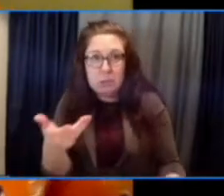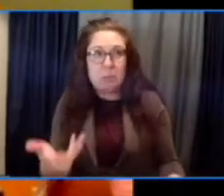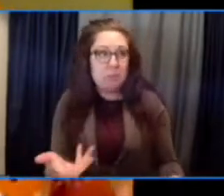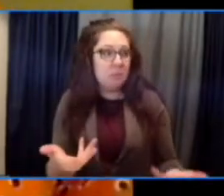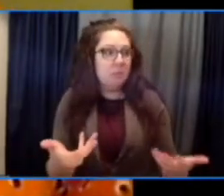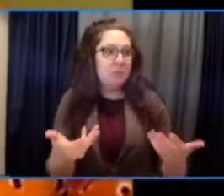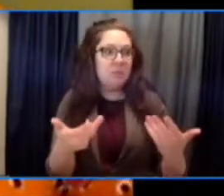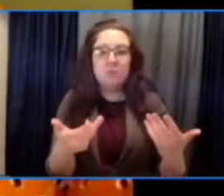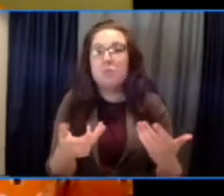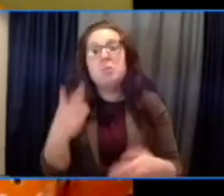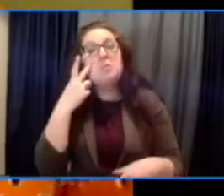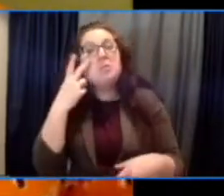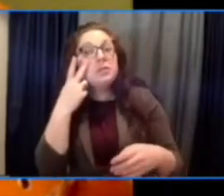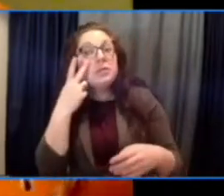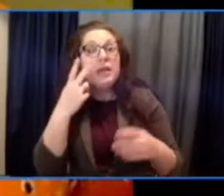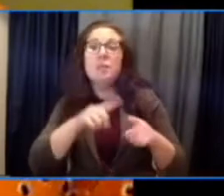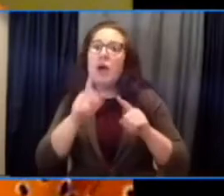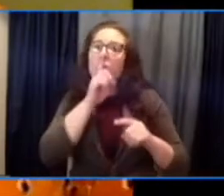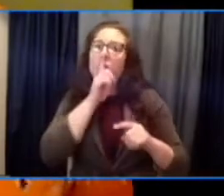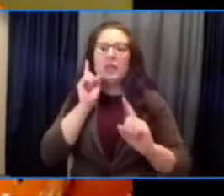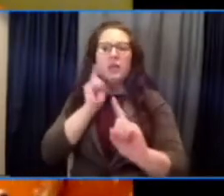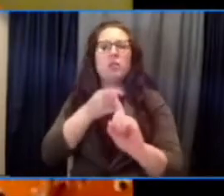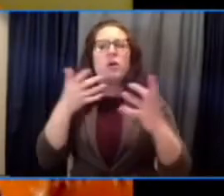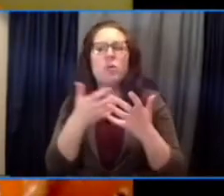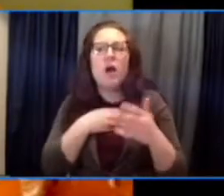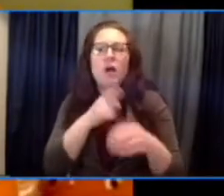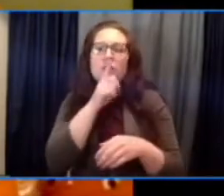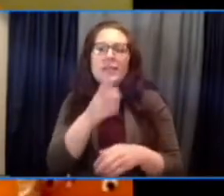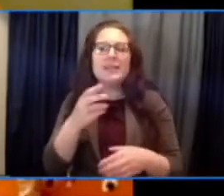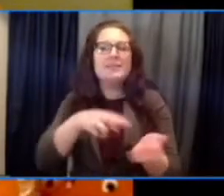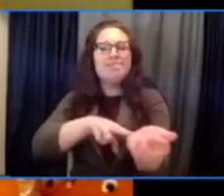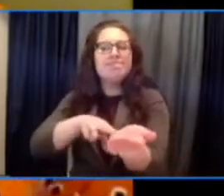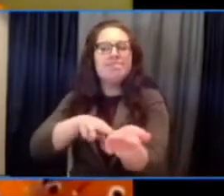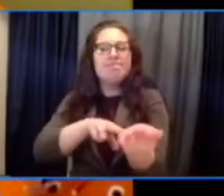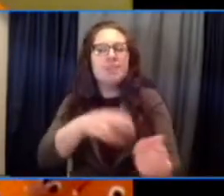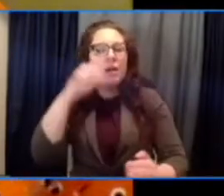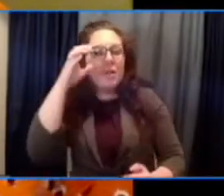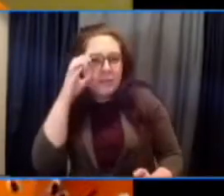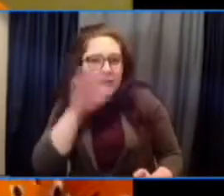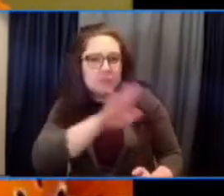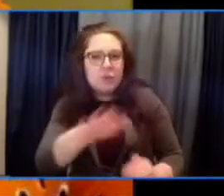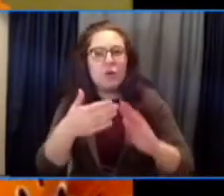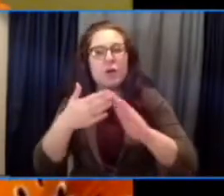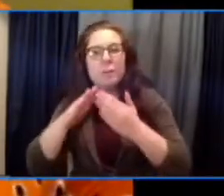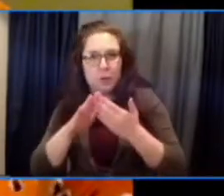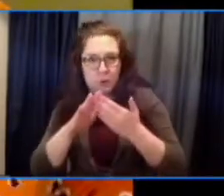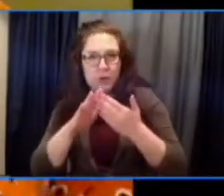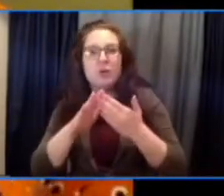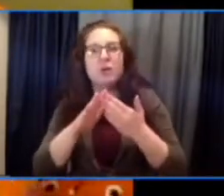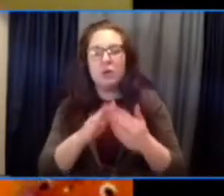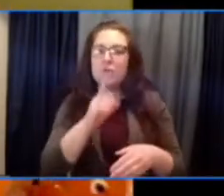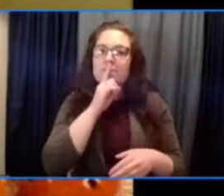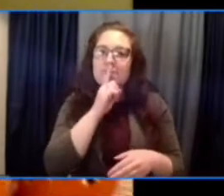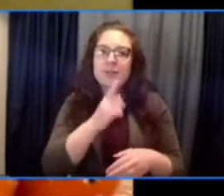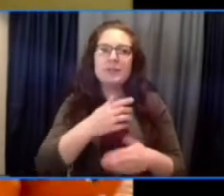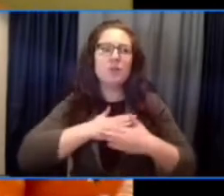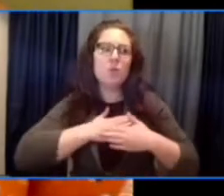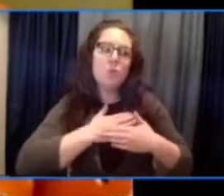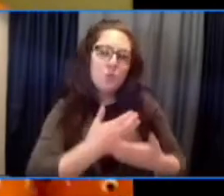tap into your communities in an intentional and meaningful way. Listen to what they want and help